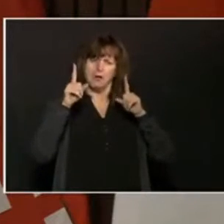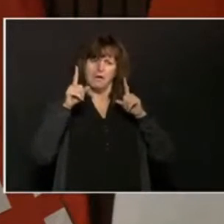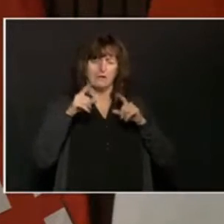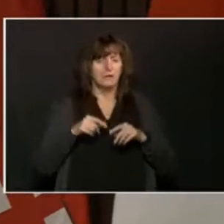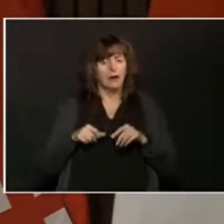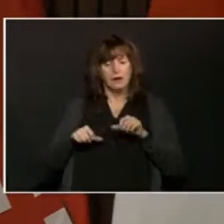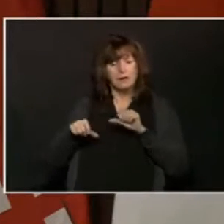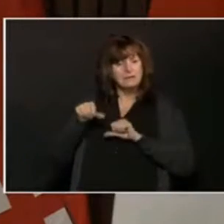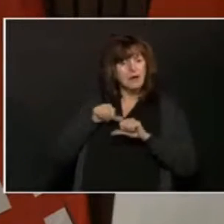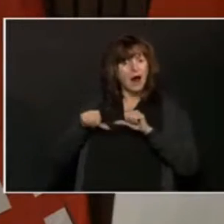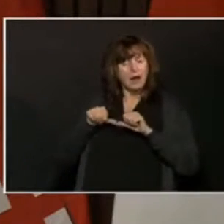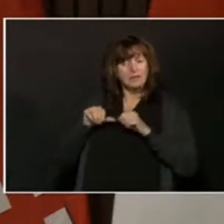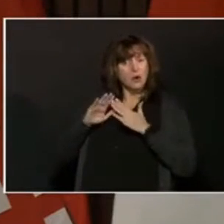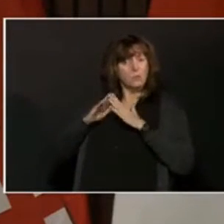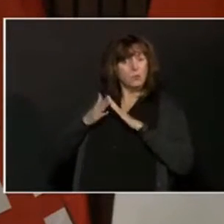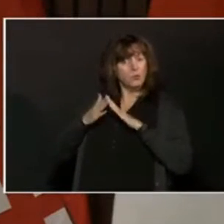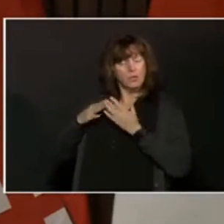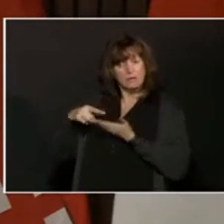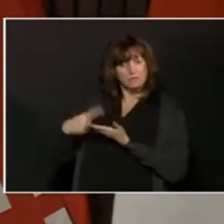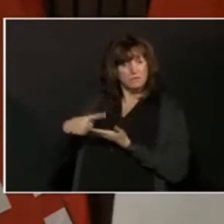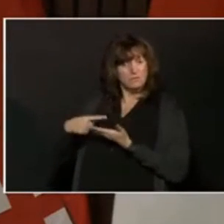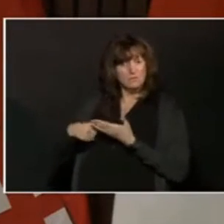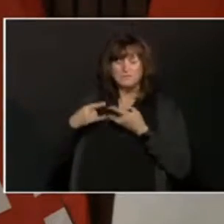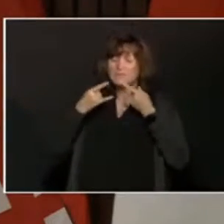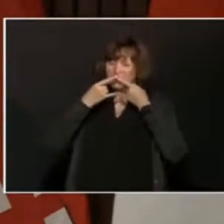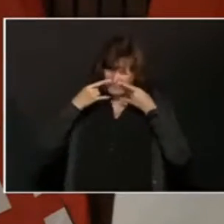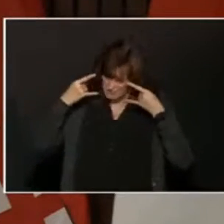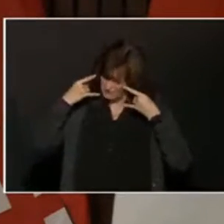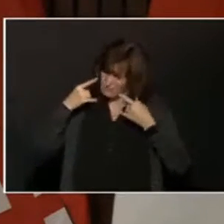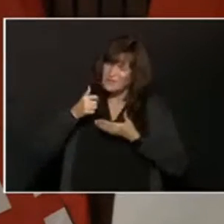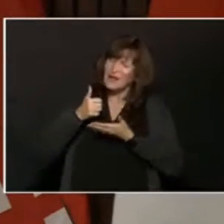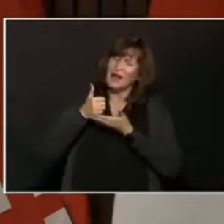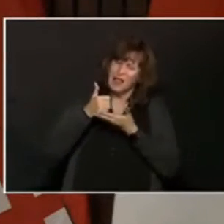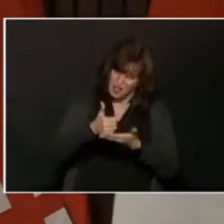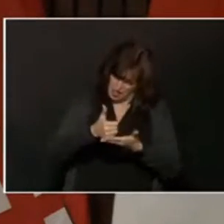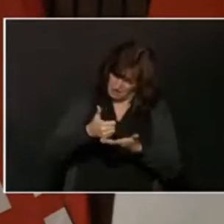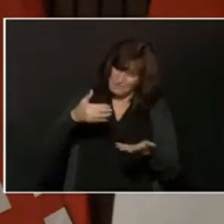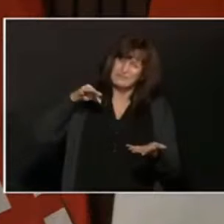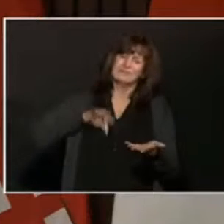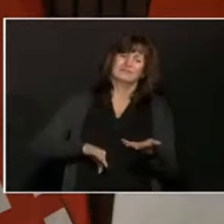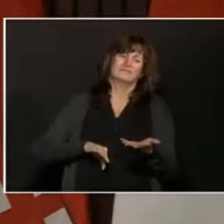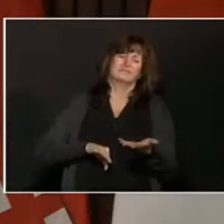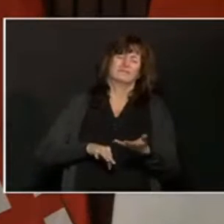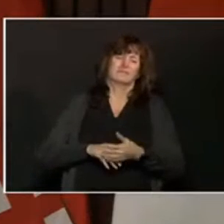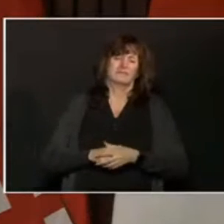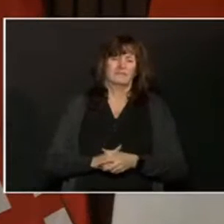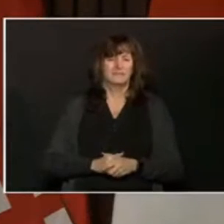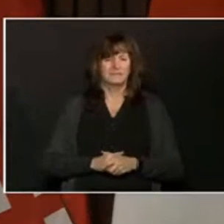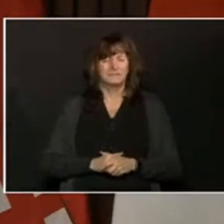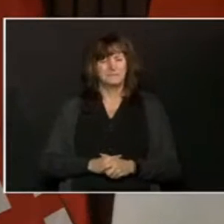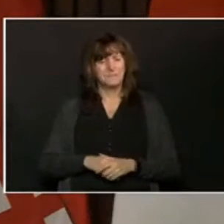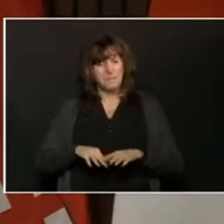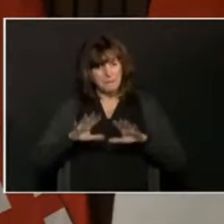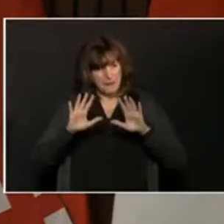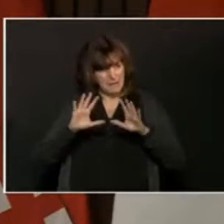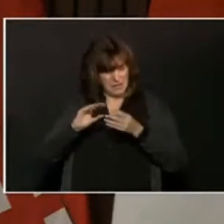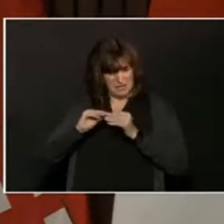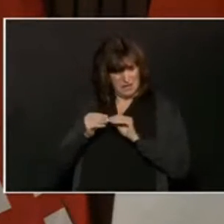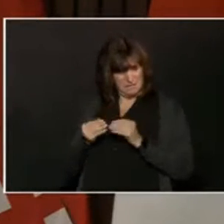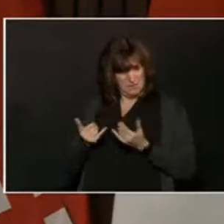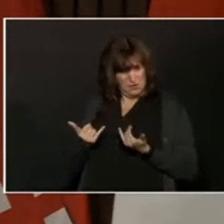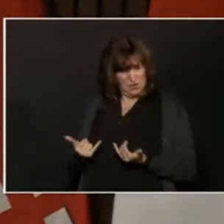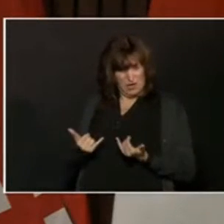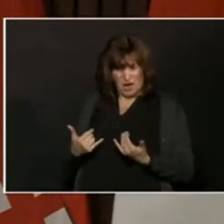more settings can be helpful. But finally, I think it's important to note that case rates still remain highest in those communities that